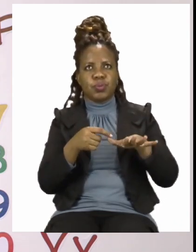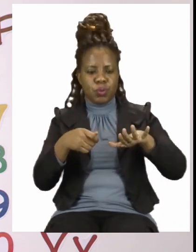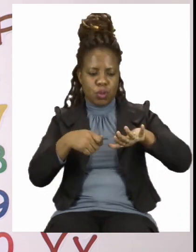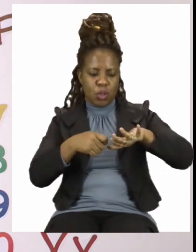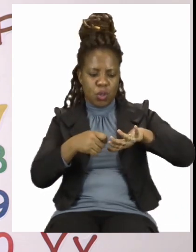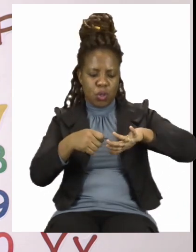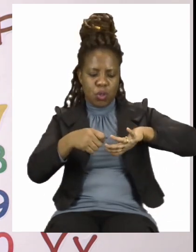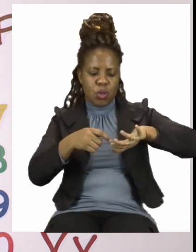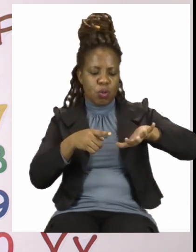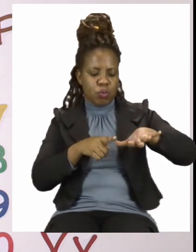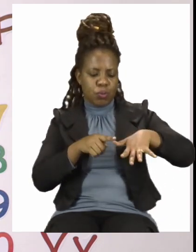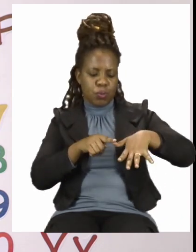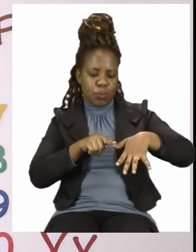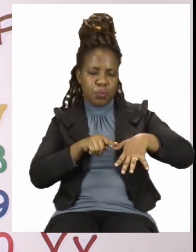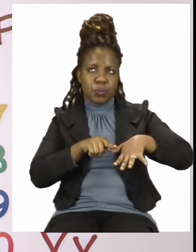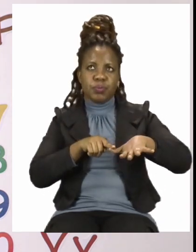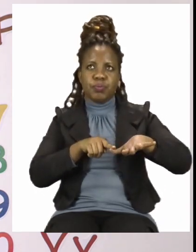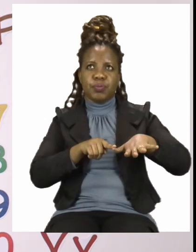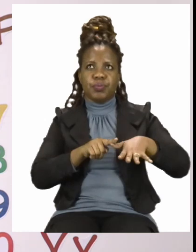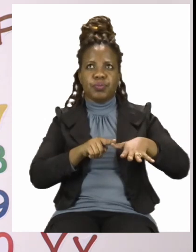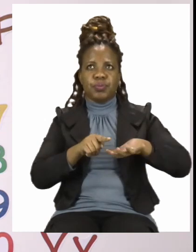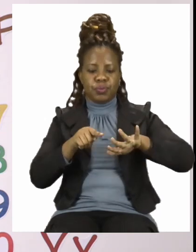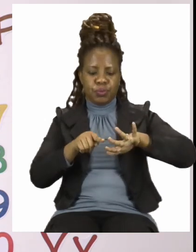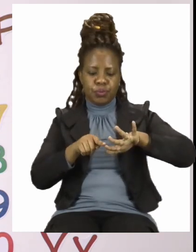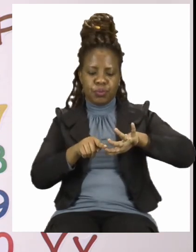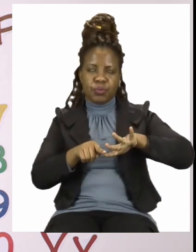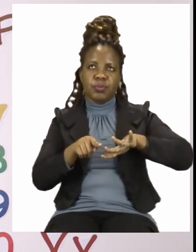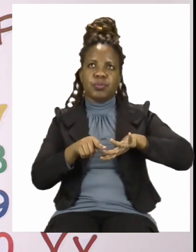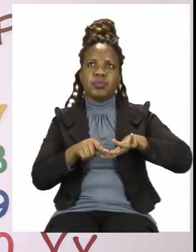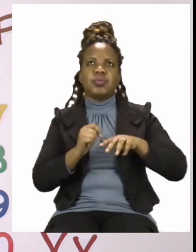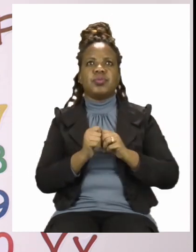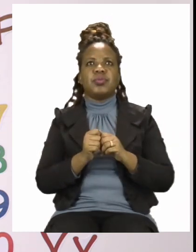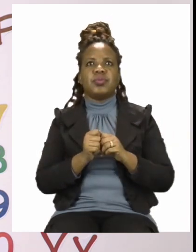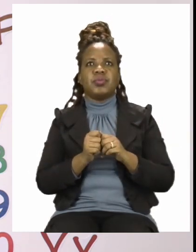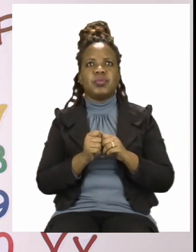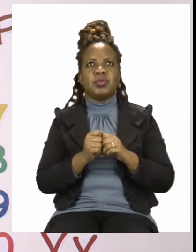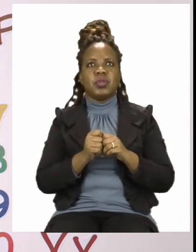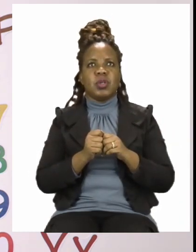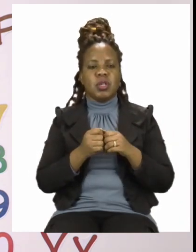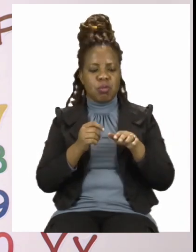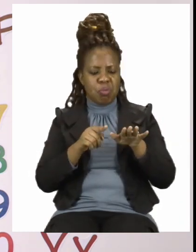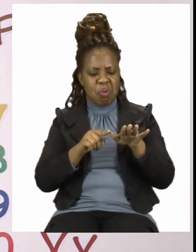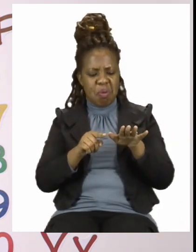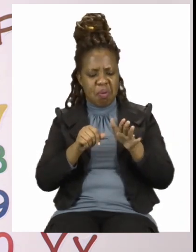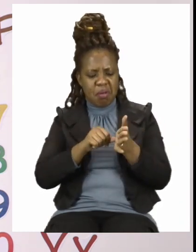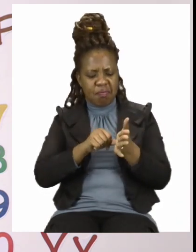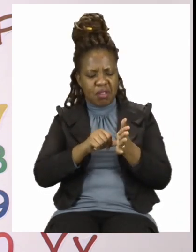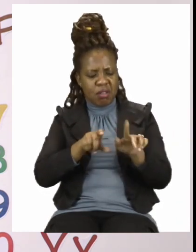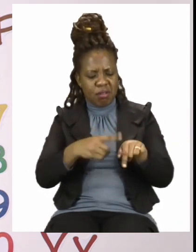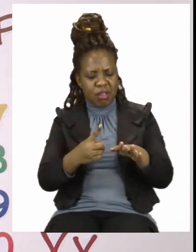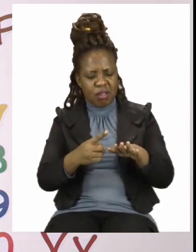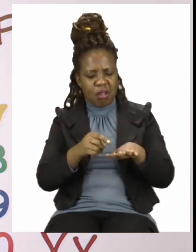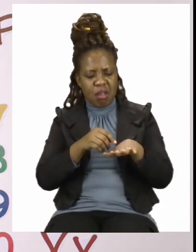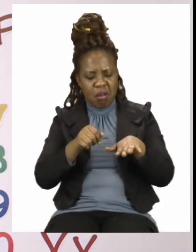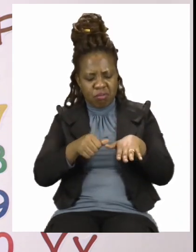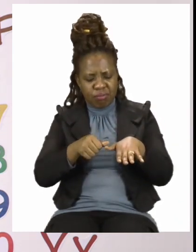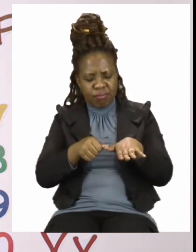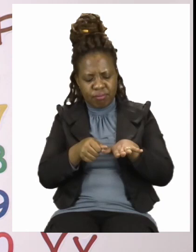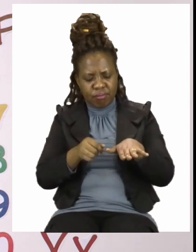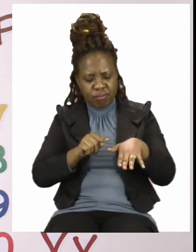our fingernails neatly. A nail file helps to remove any dirt that is in